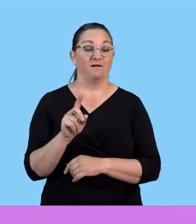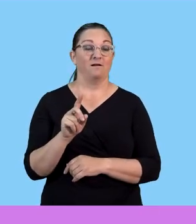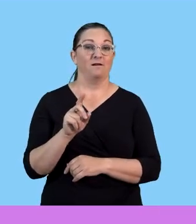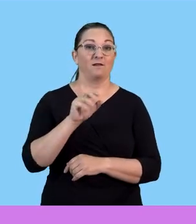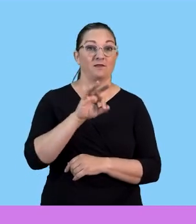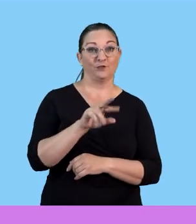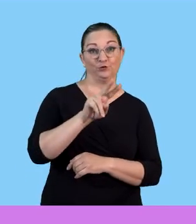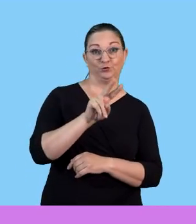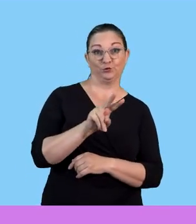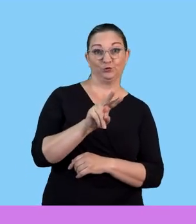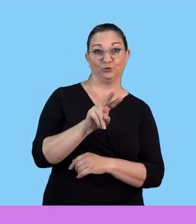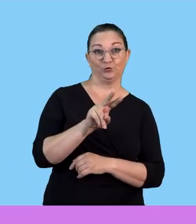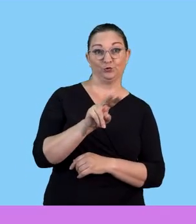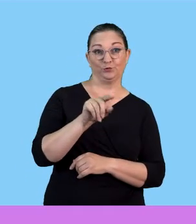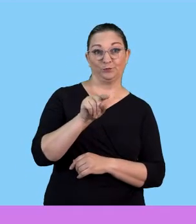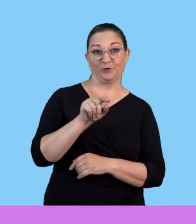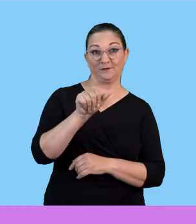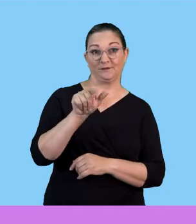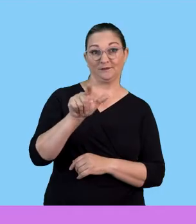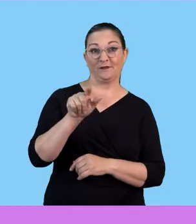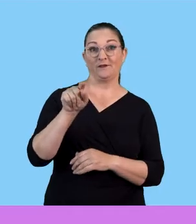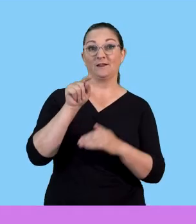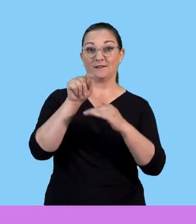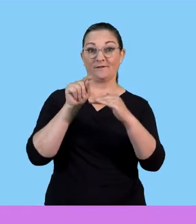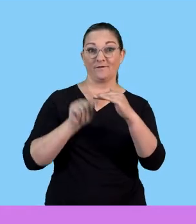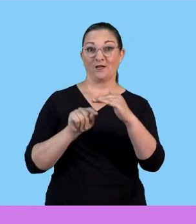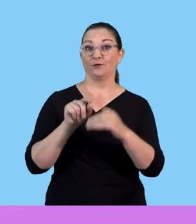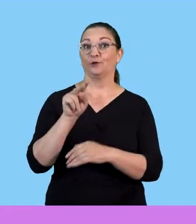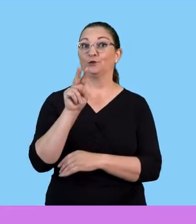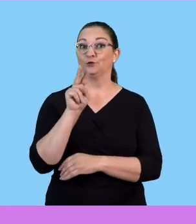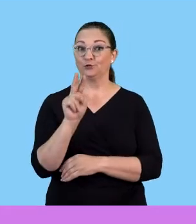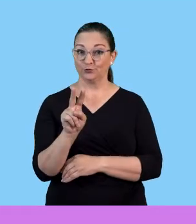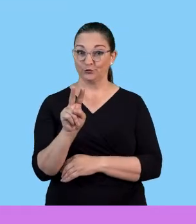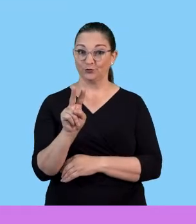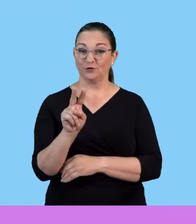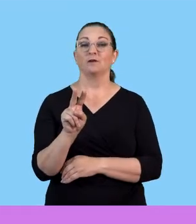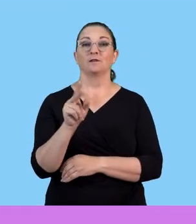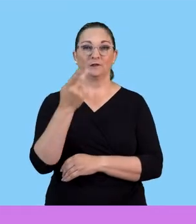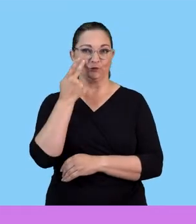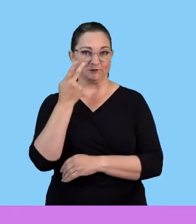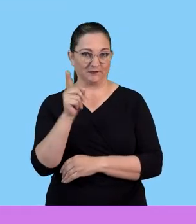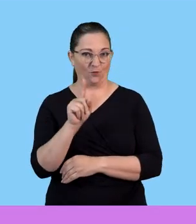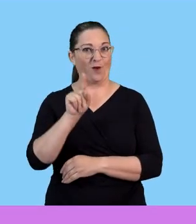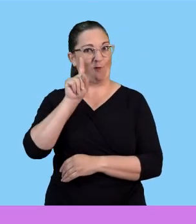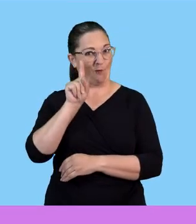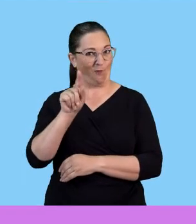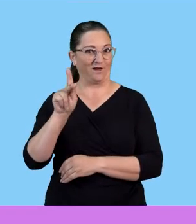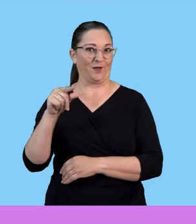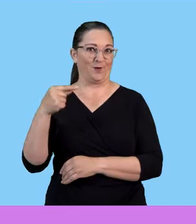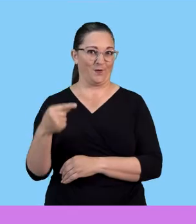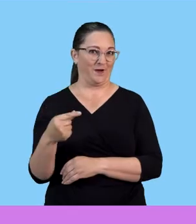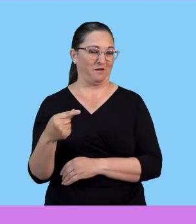32 Rand 67 divided by 2, and then the cost or the rate